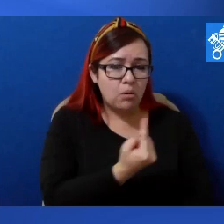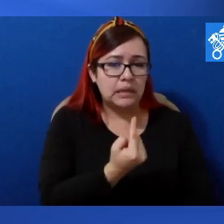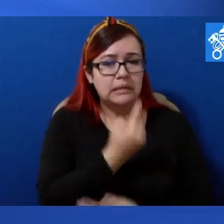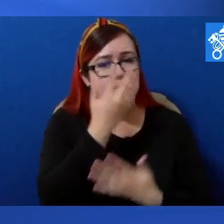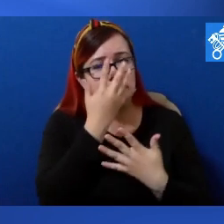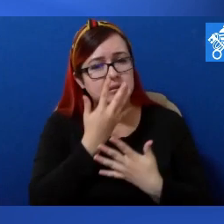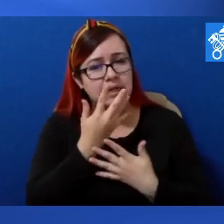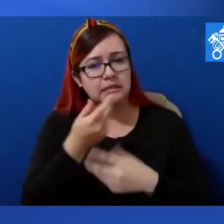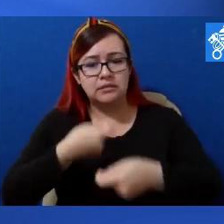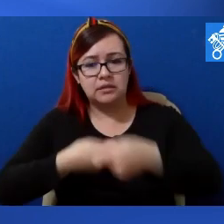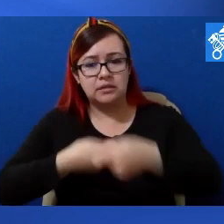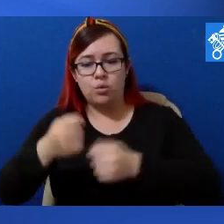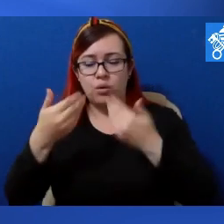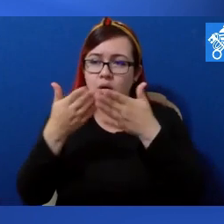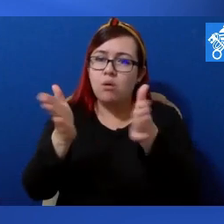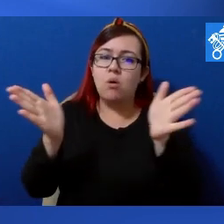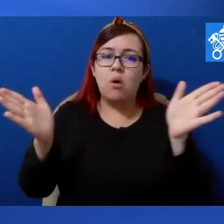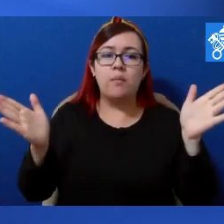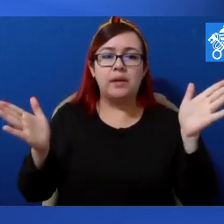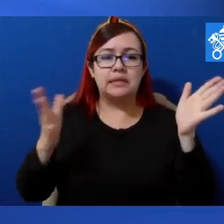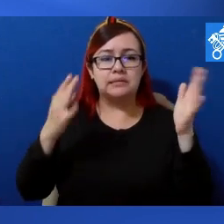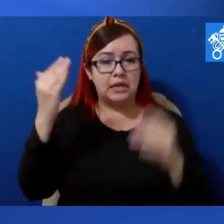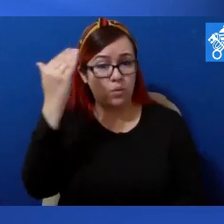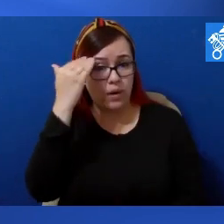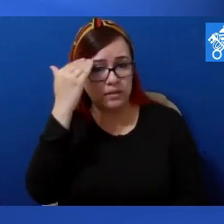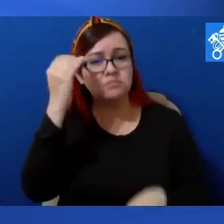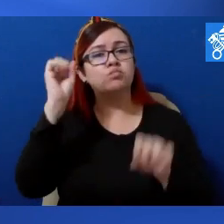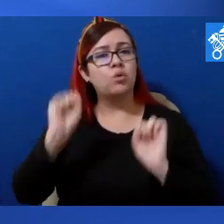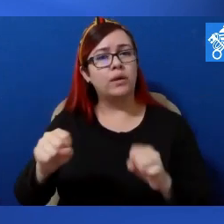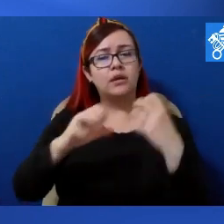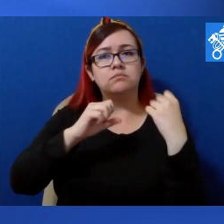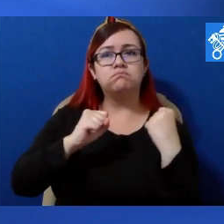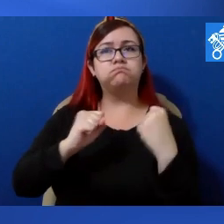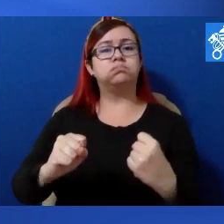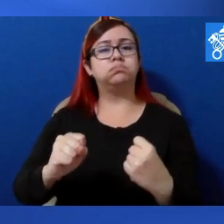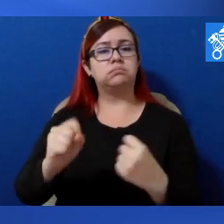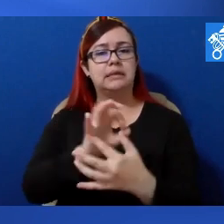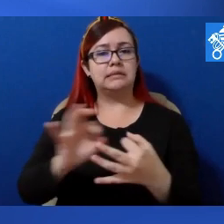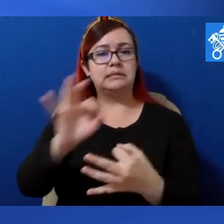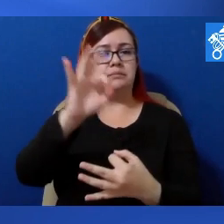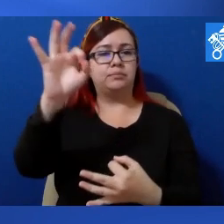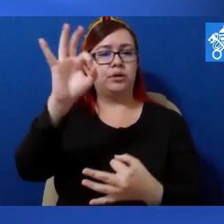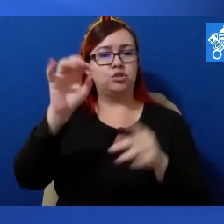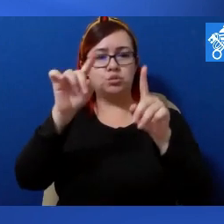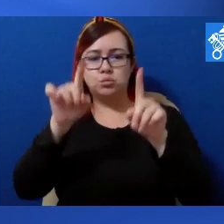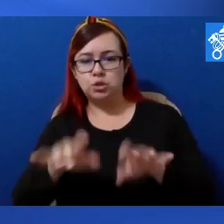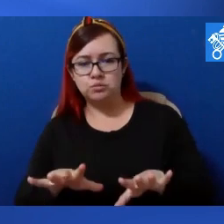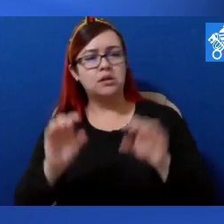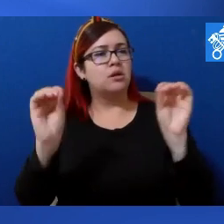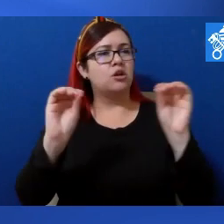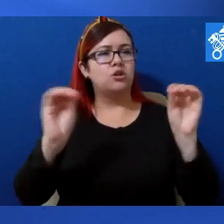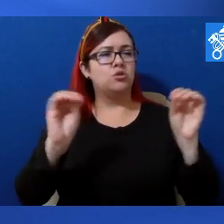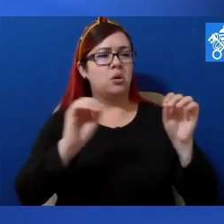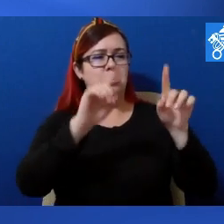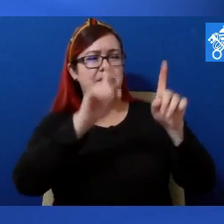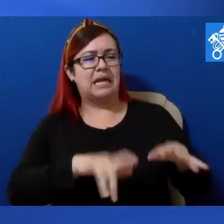loneliness and desolation with openness and awareness, we can emerge strengthened in human and in spiritual